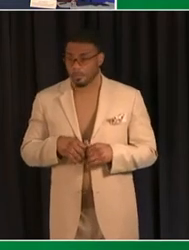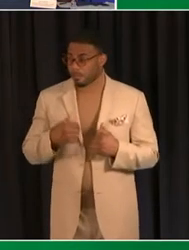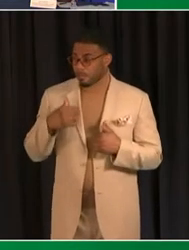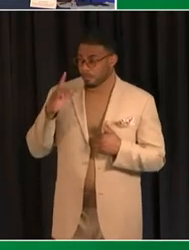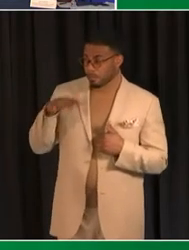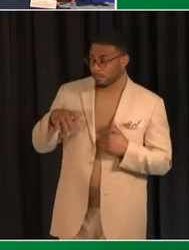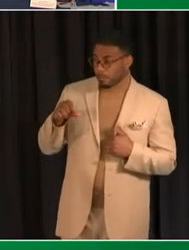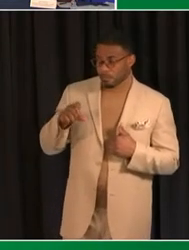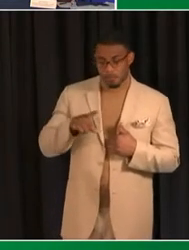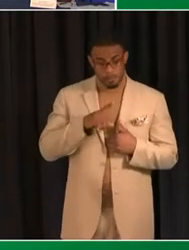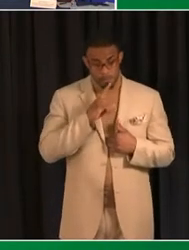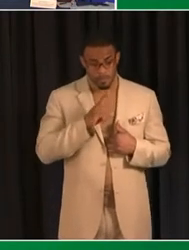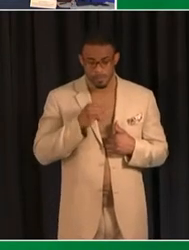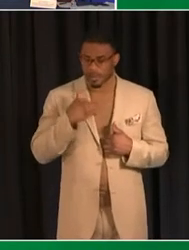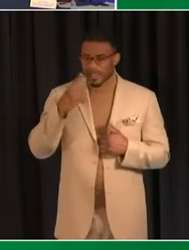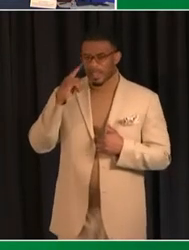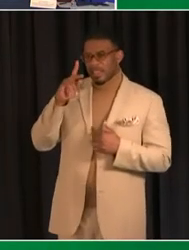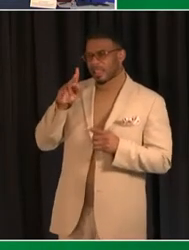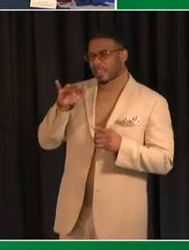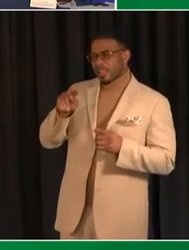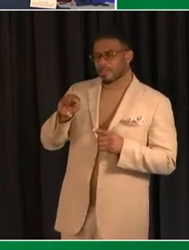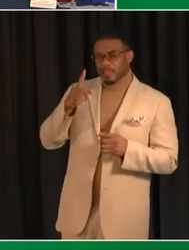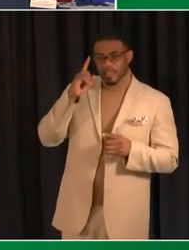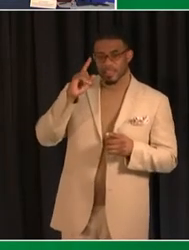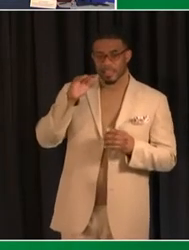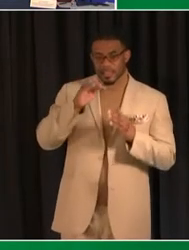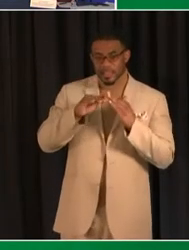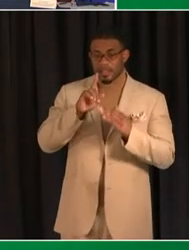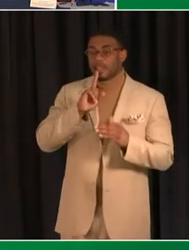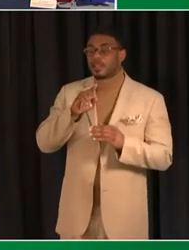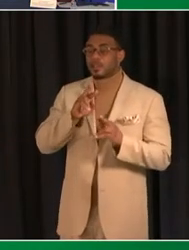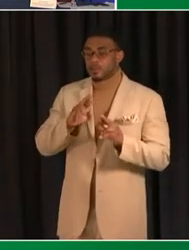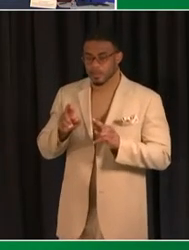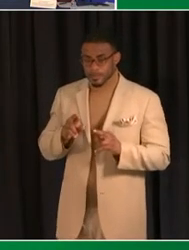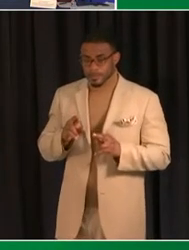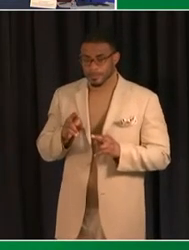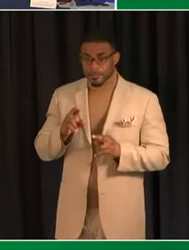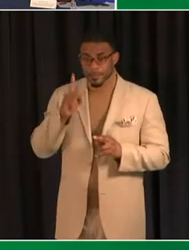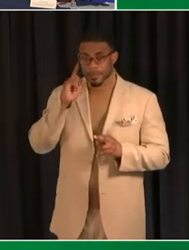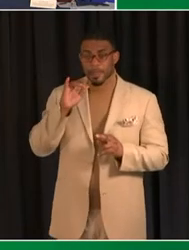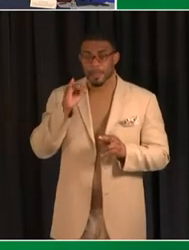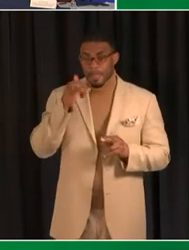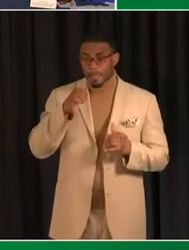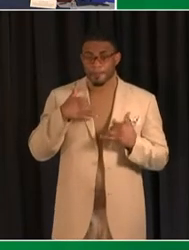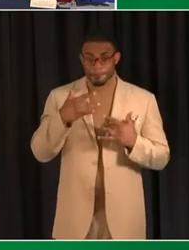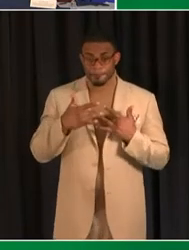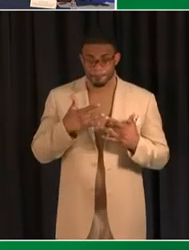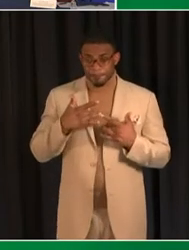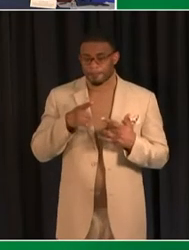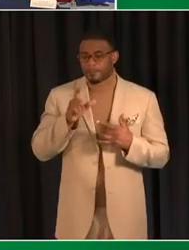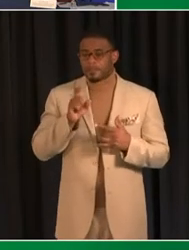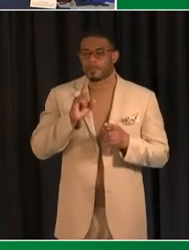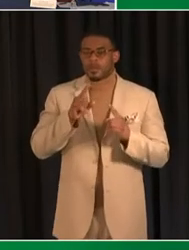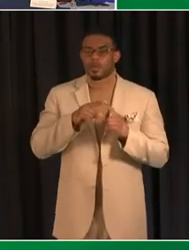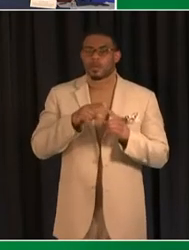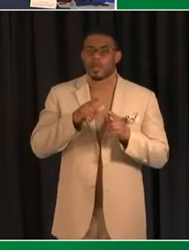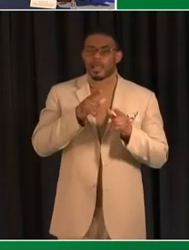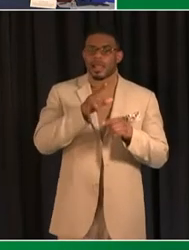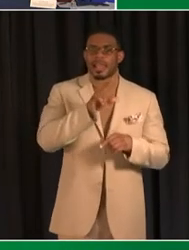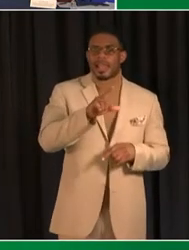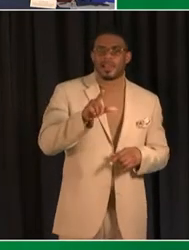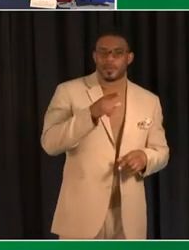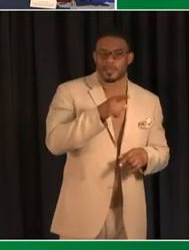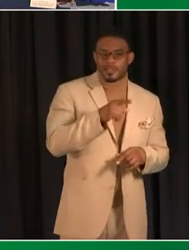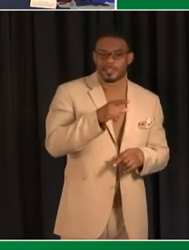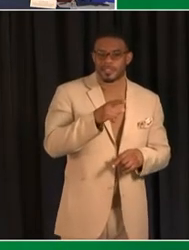Can I take Yeah. that one? Sure. I think, Kevin, I think downtown is ready. I think if they have concerns, they should talk to